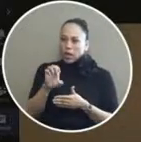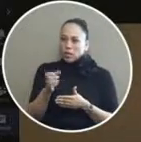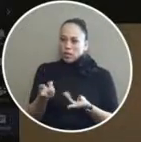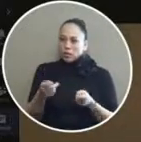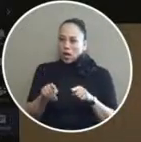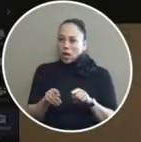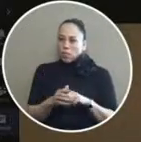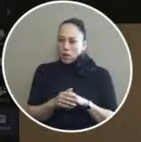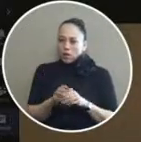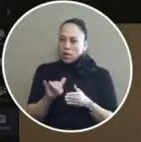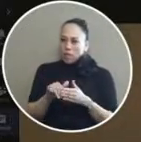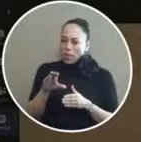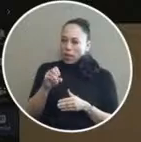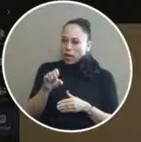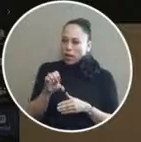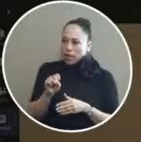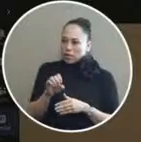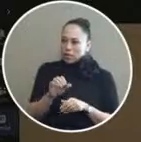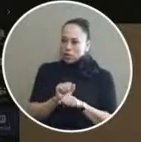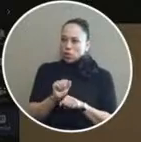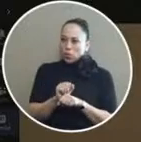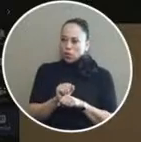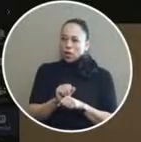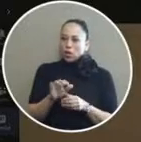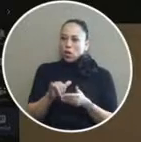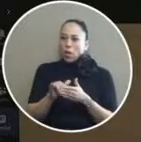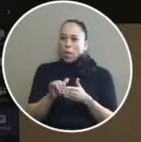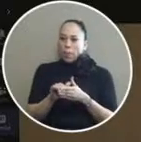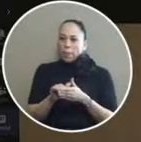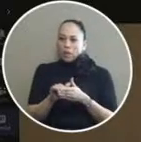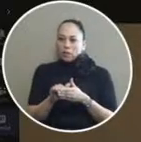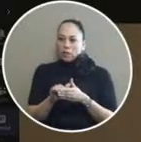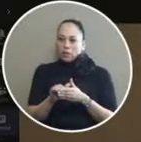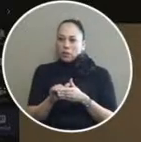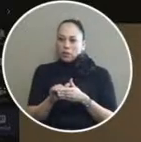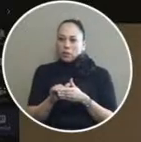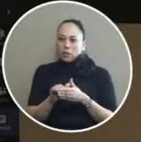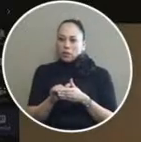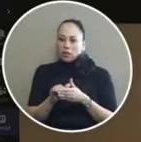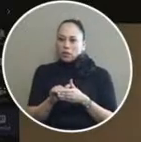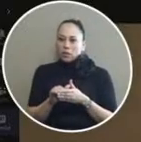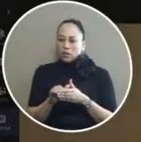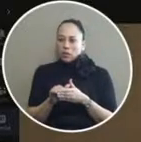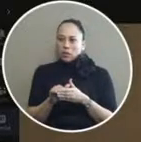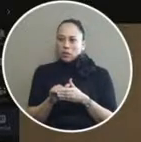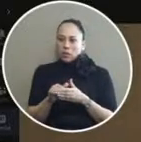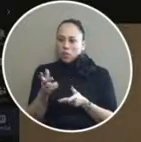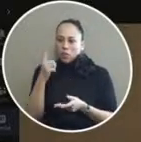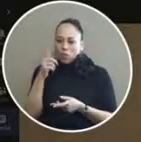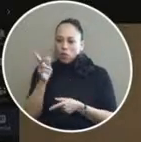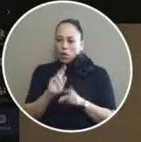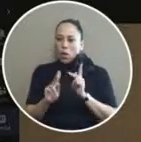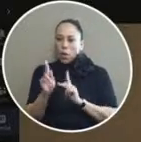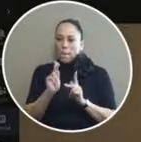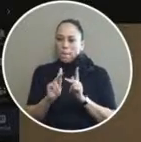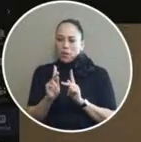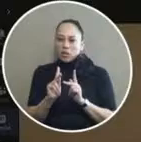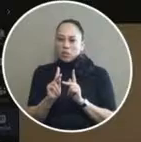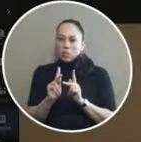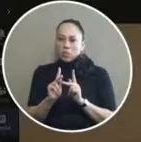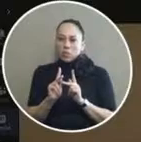daily basis if we're working with contact tracers and interviewing the people that